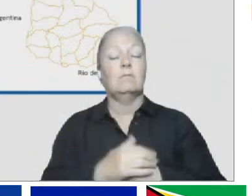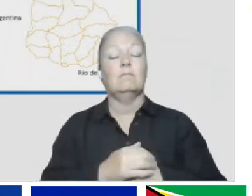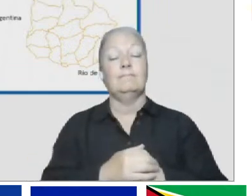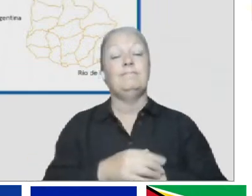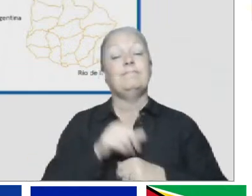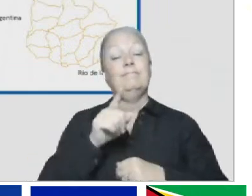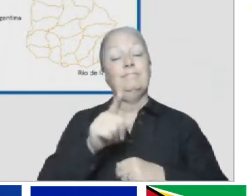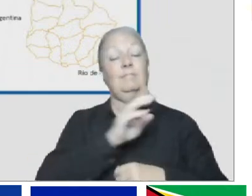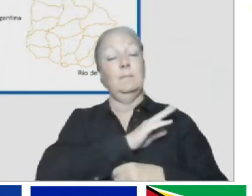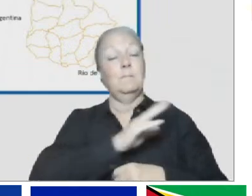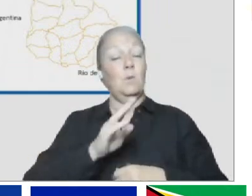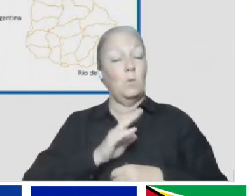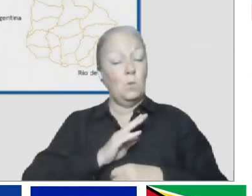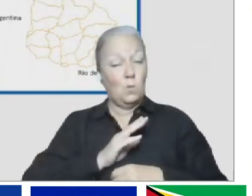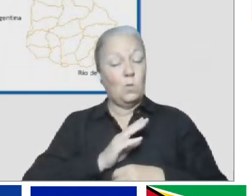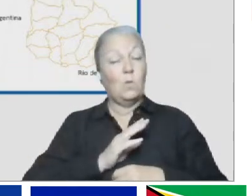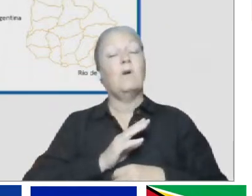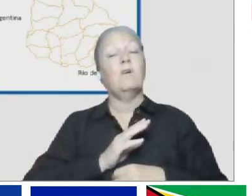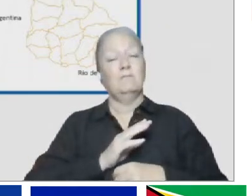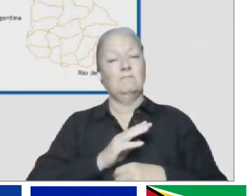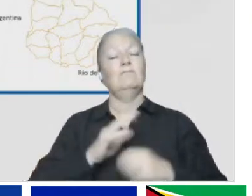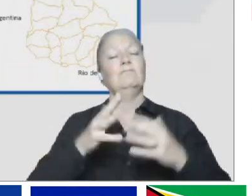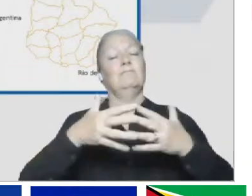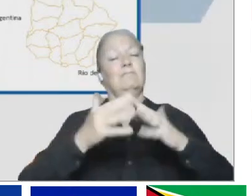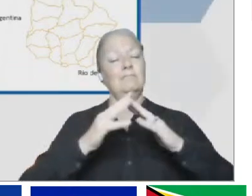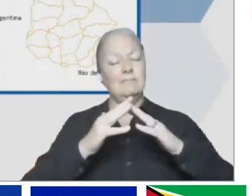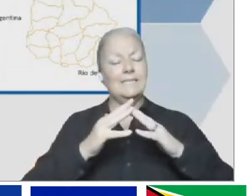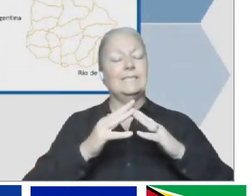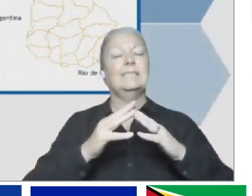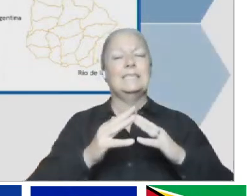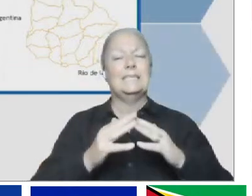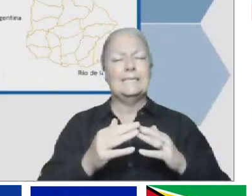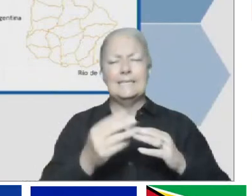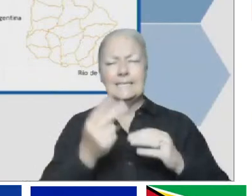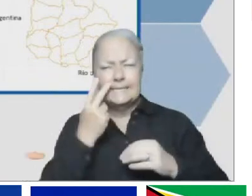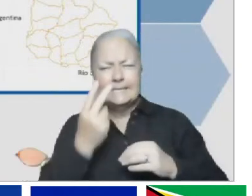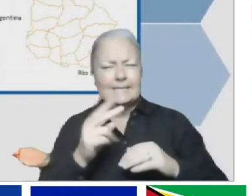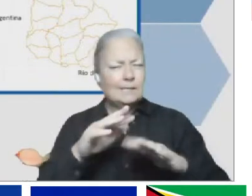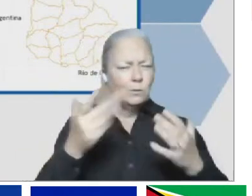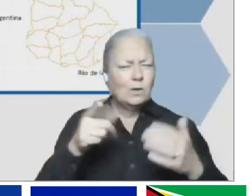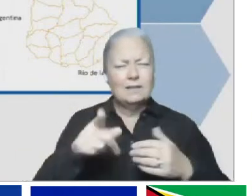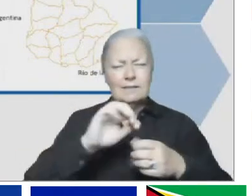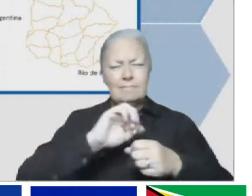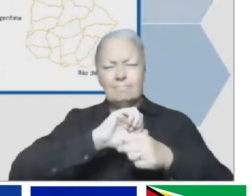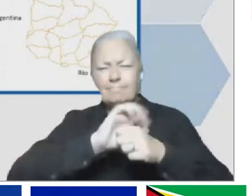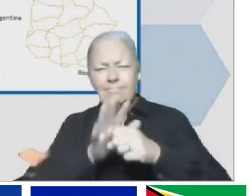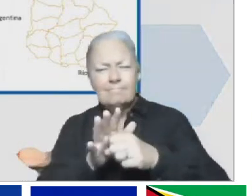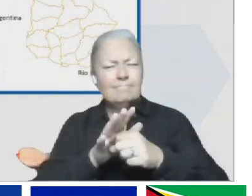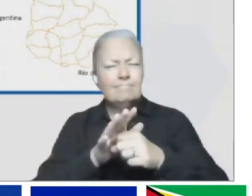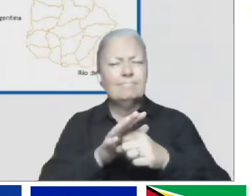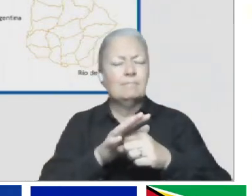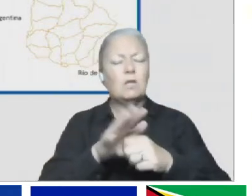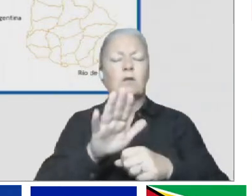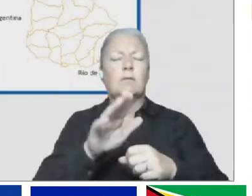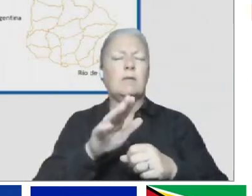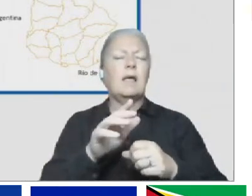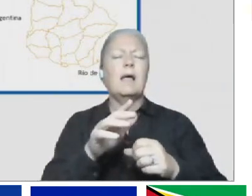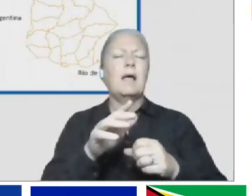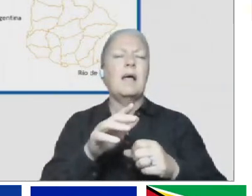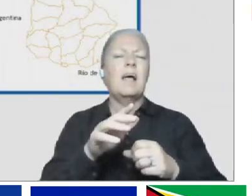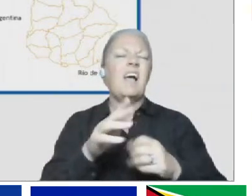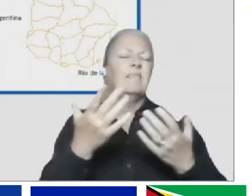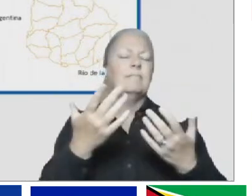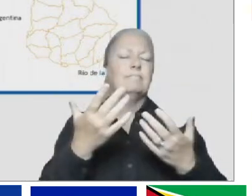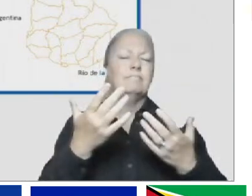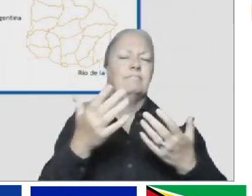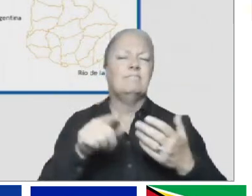to assess the pandemic and get the report by the Department of Health. In turn, the president